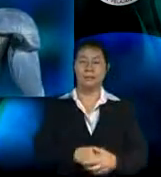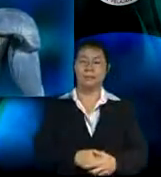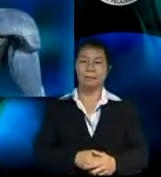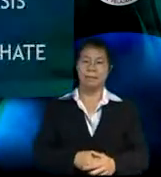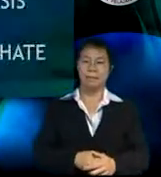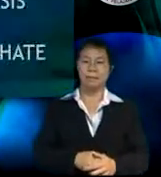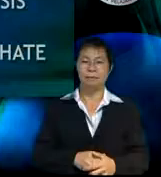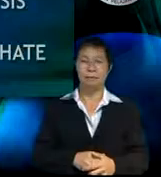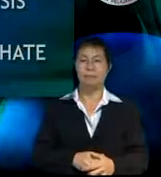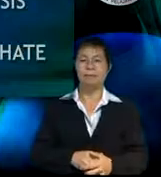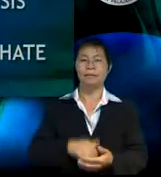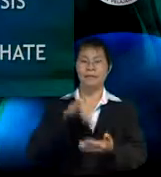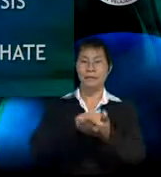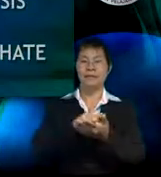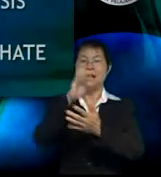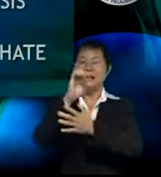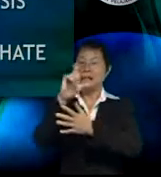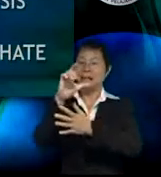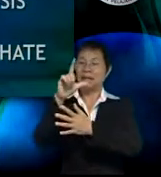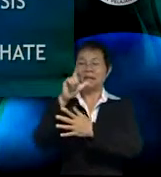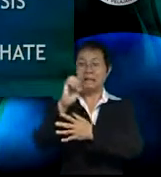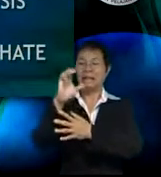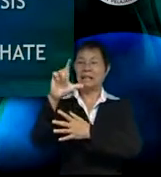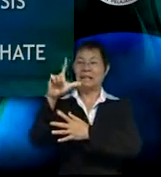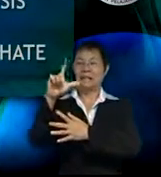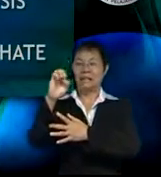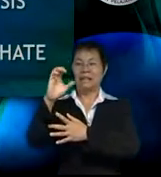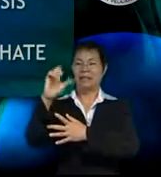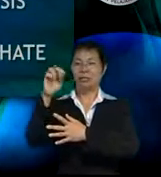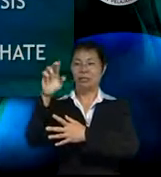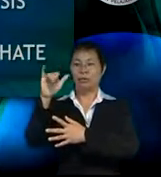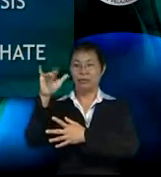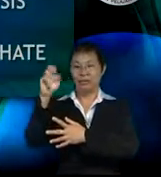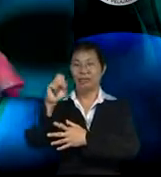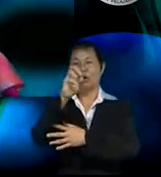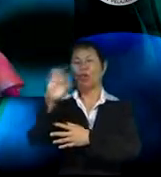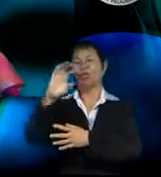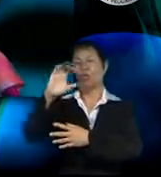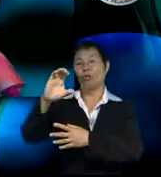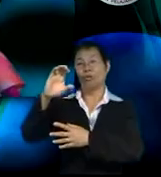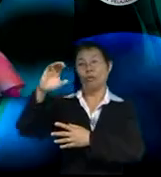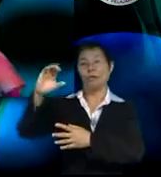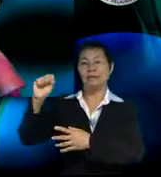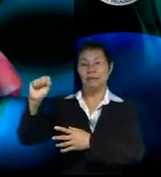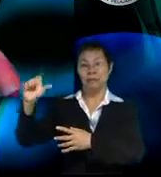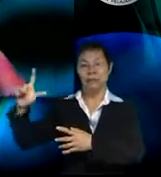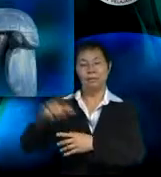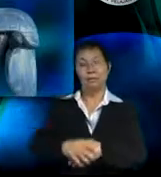Let's look at the electrolysis of copper sulphate solution using copper electrodes. How do we